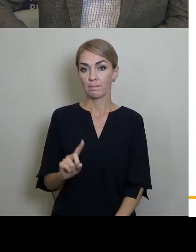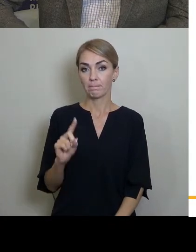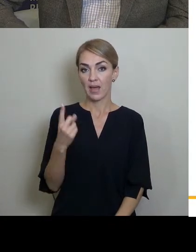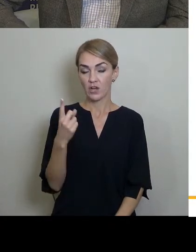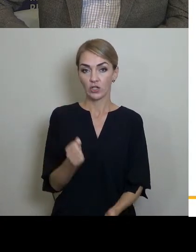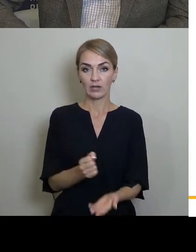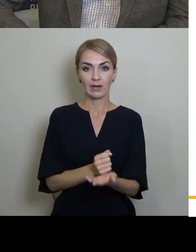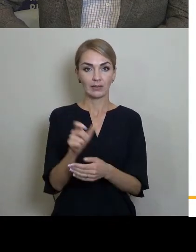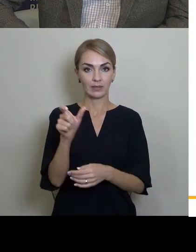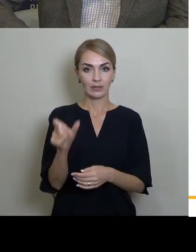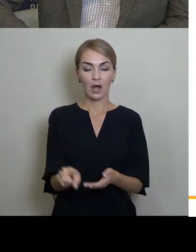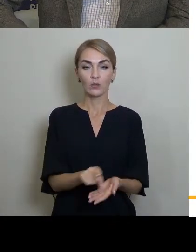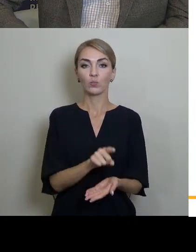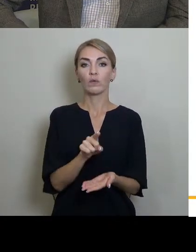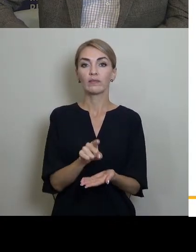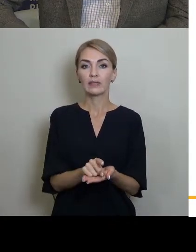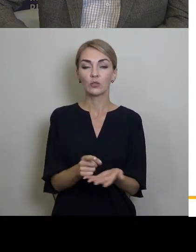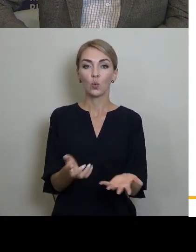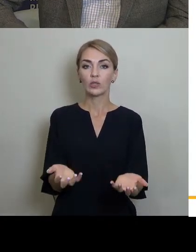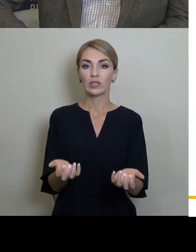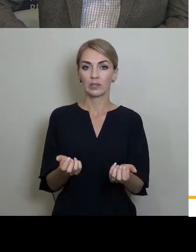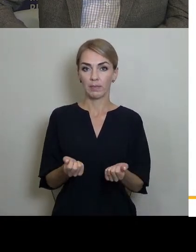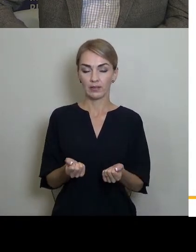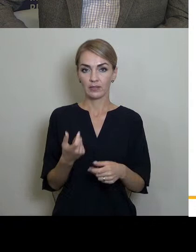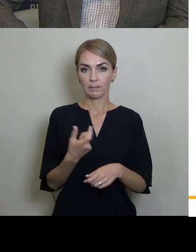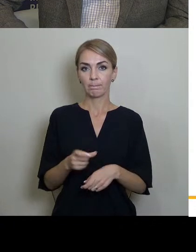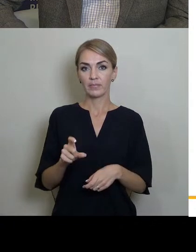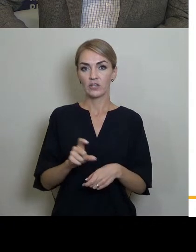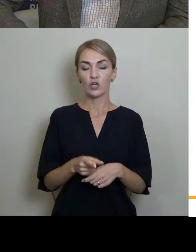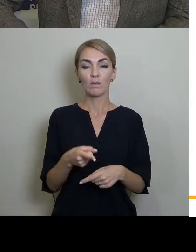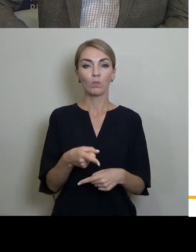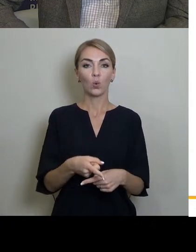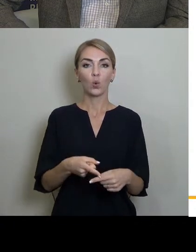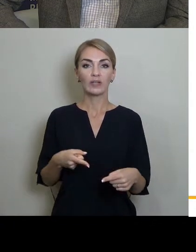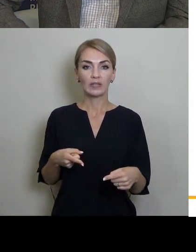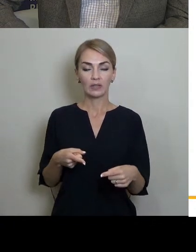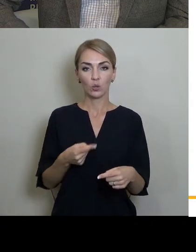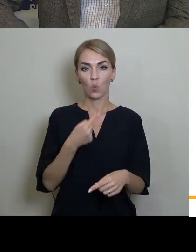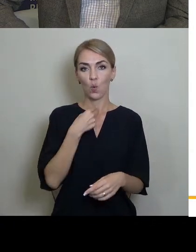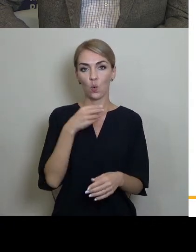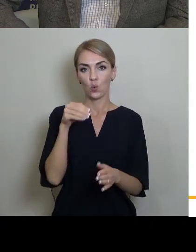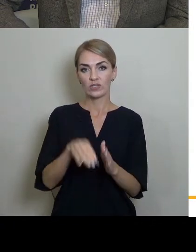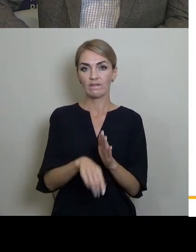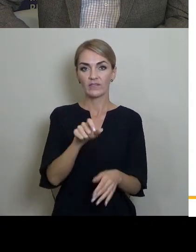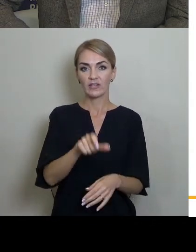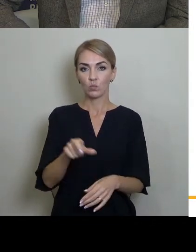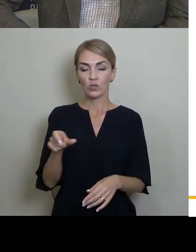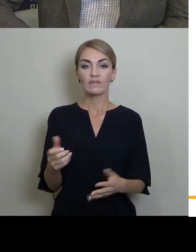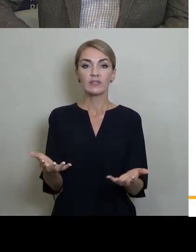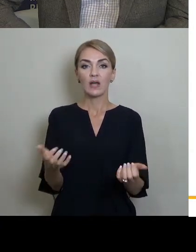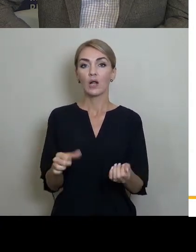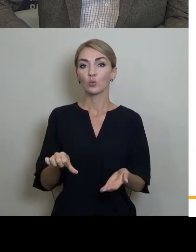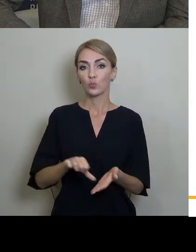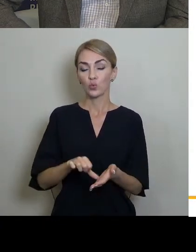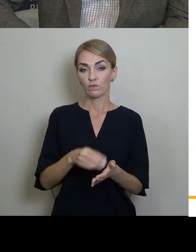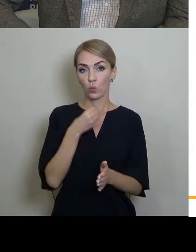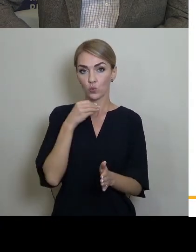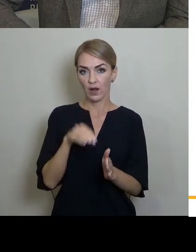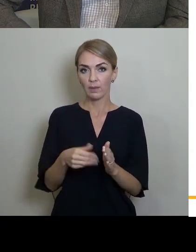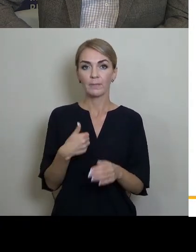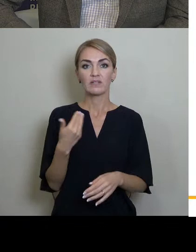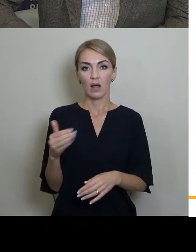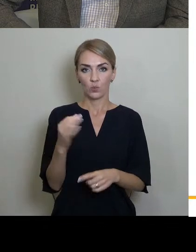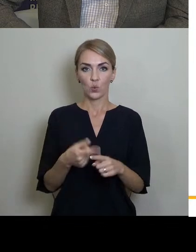the number of voters more than 75,000. The first candidate has to get more than half of the votes of the electors